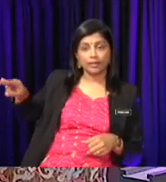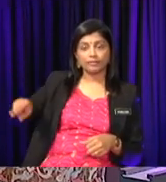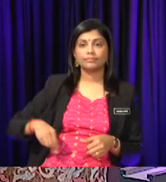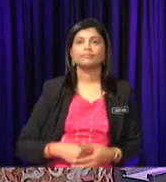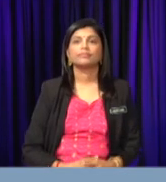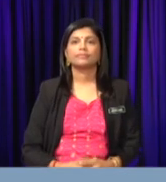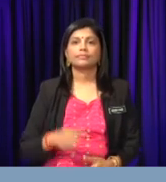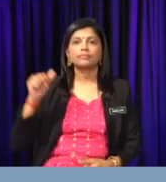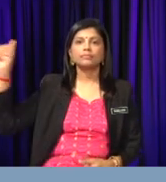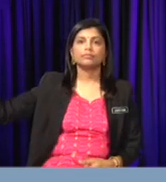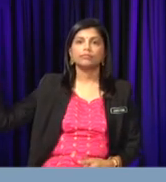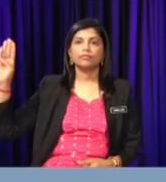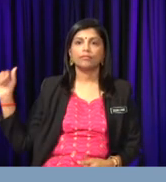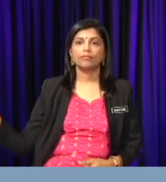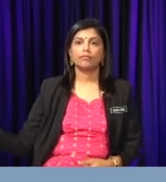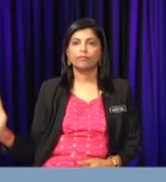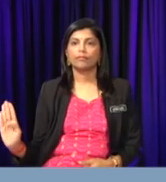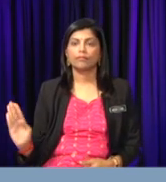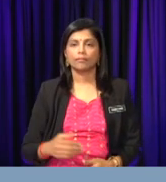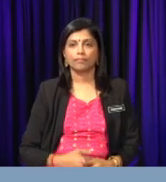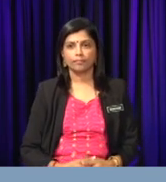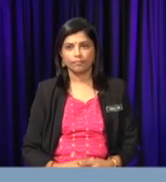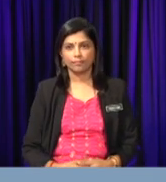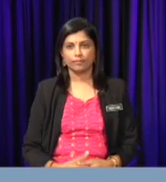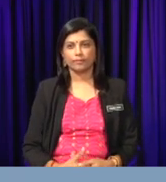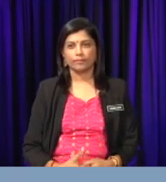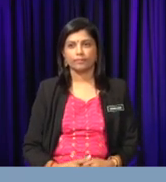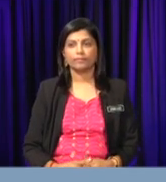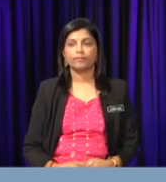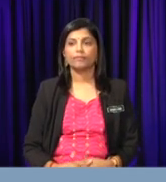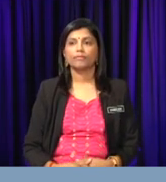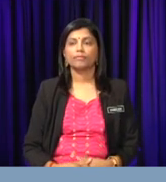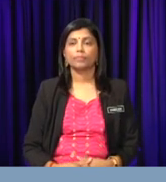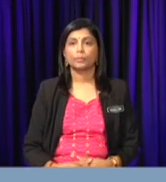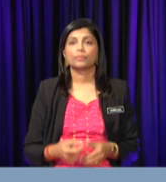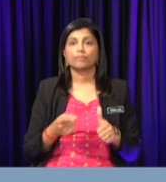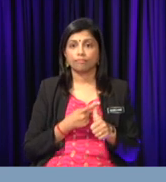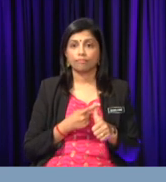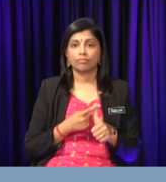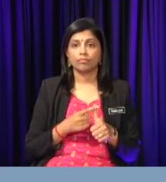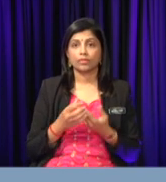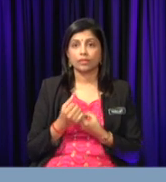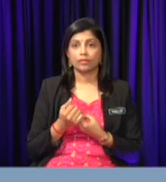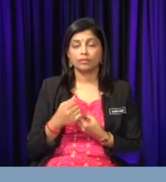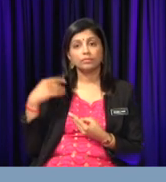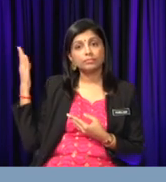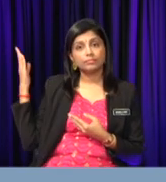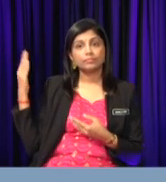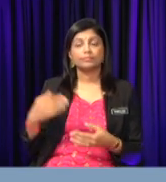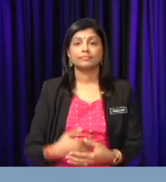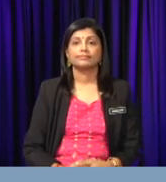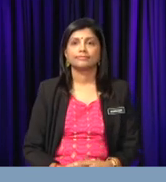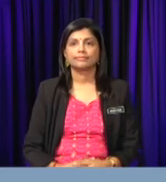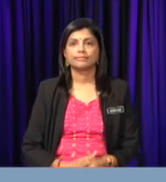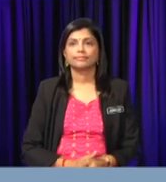Okay, Vinosha? Okay, let's start with the first pair, Shenlin and Tivia.